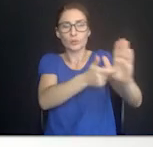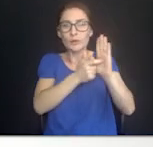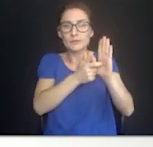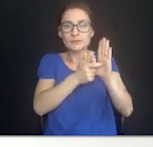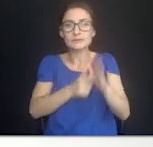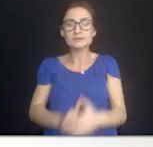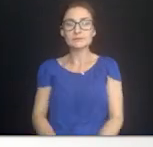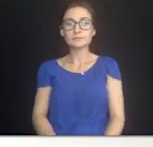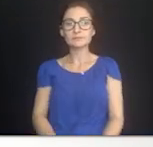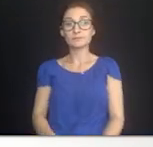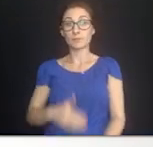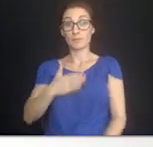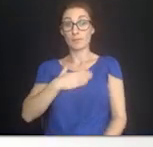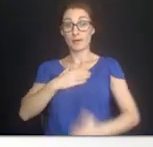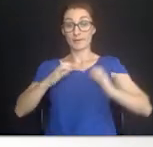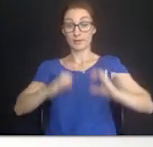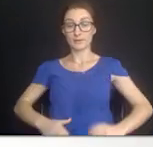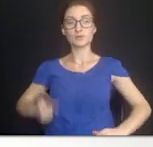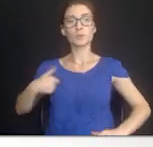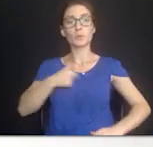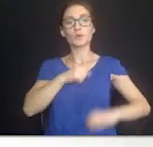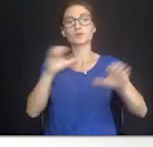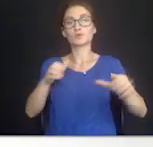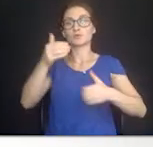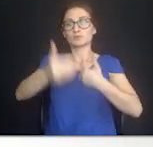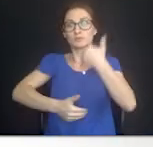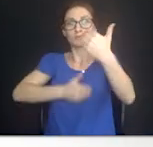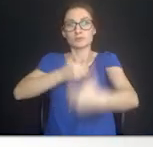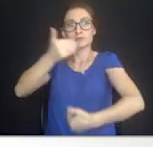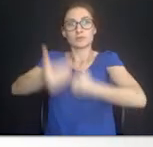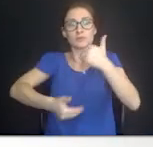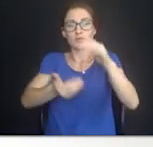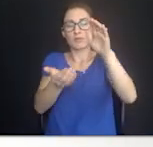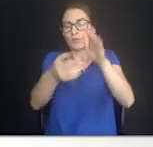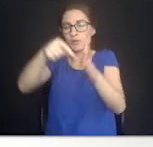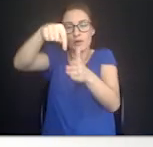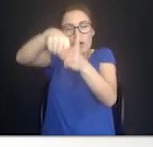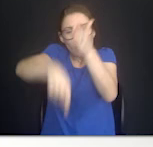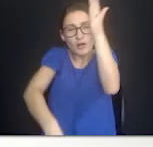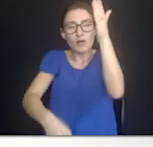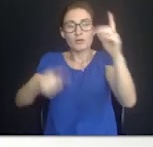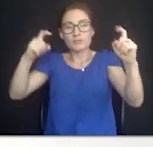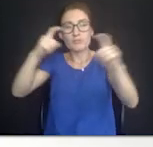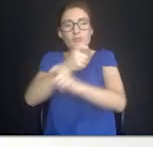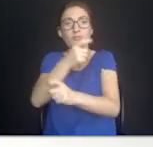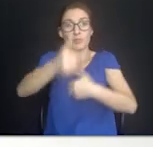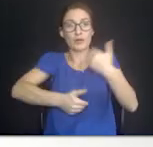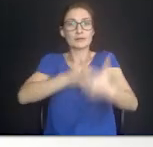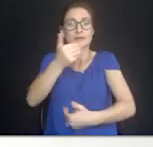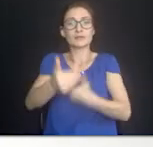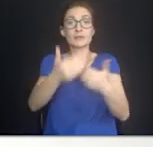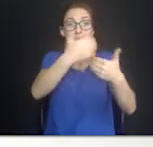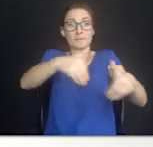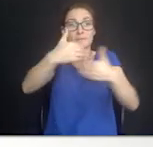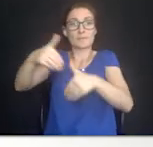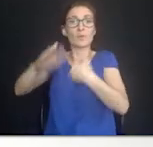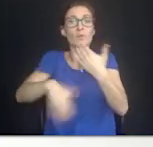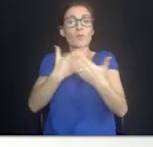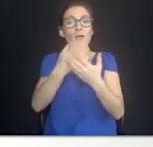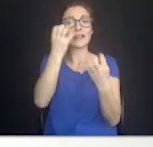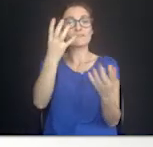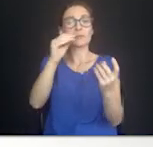through a comprehensive process of breaking down all this information so that we can start to get organized, right? And really